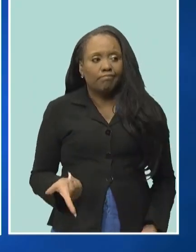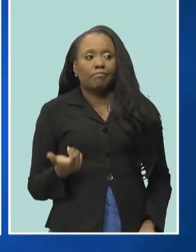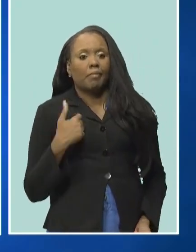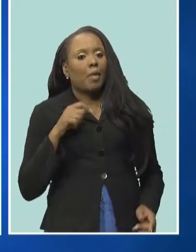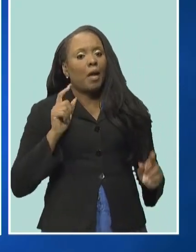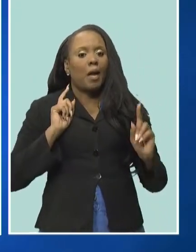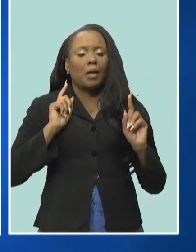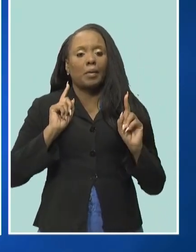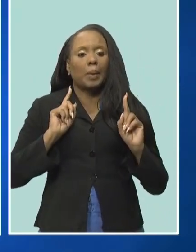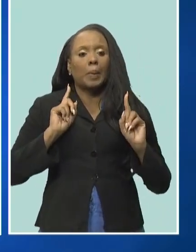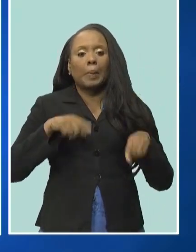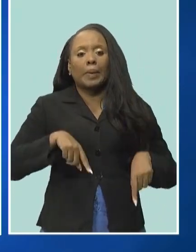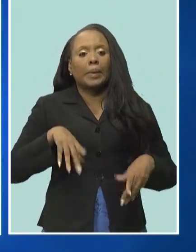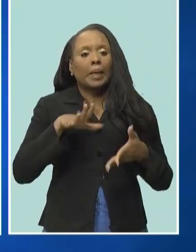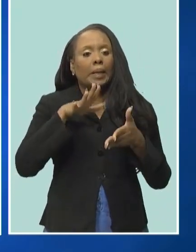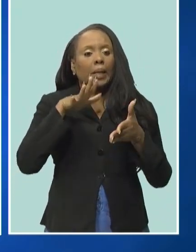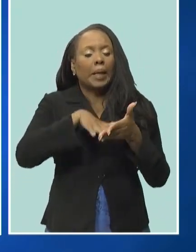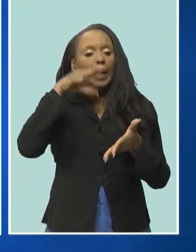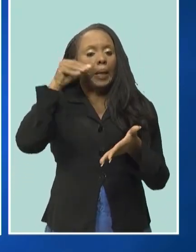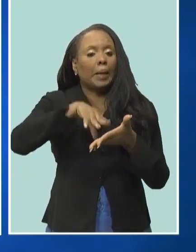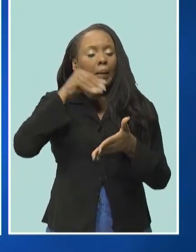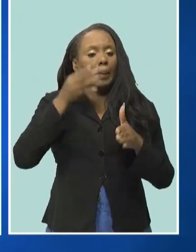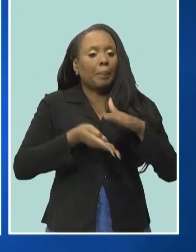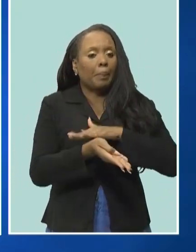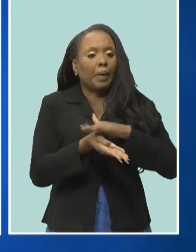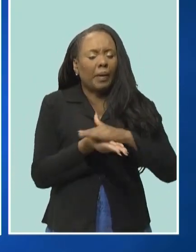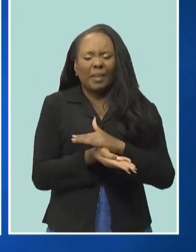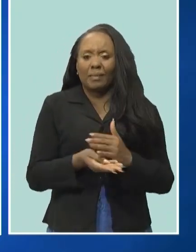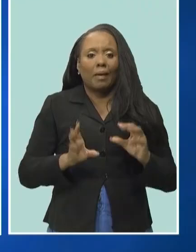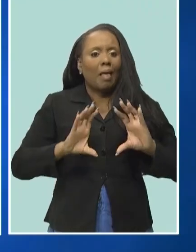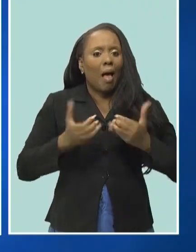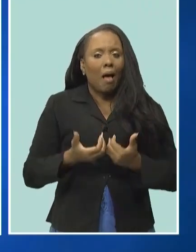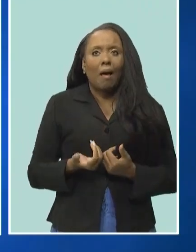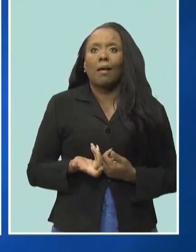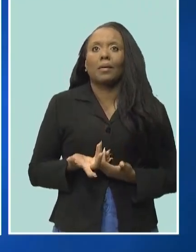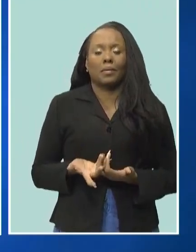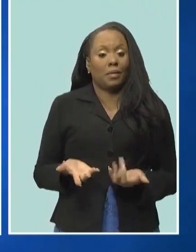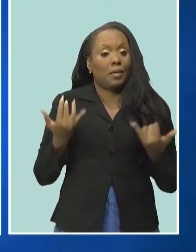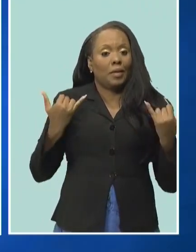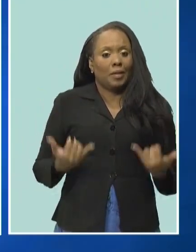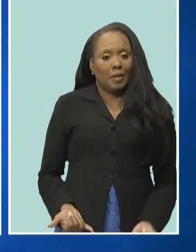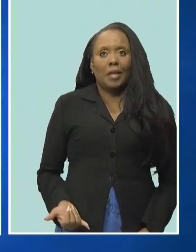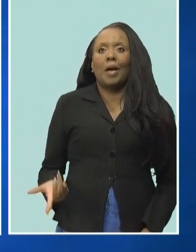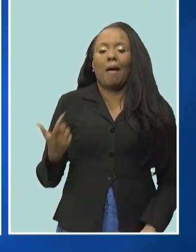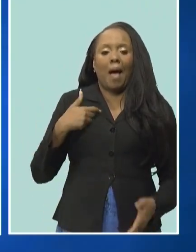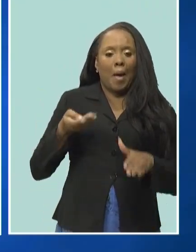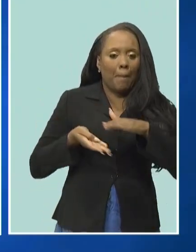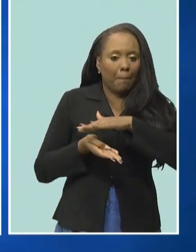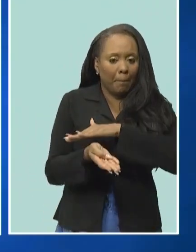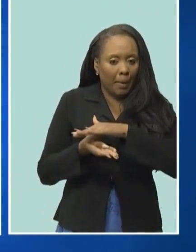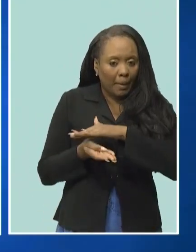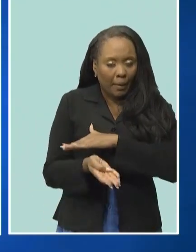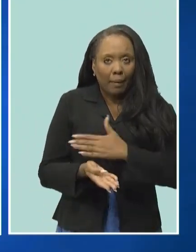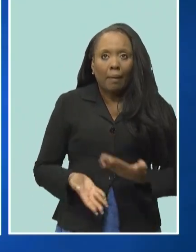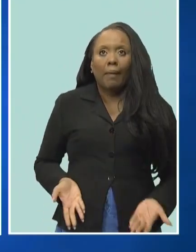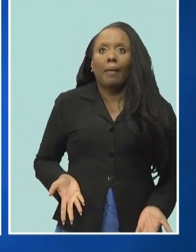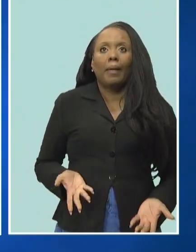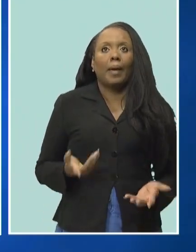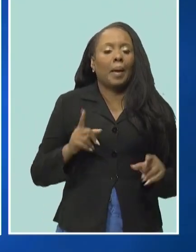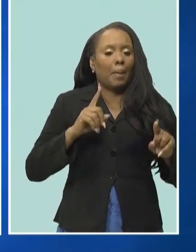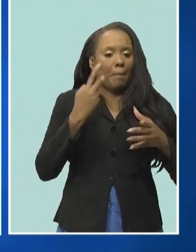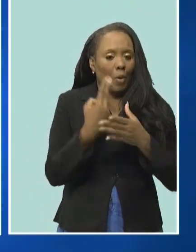baking class. So then so it's from confectionery, and then I'm into baking now. So I'm doing a